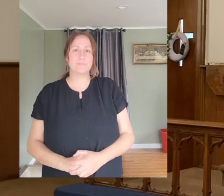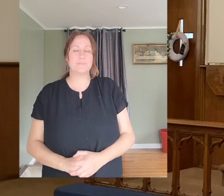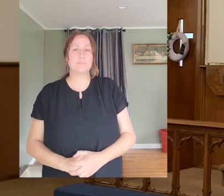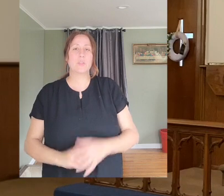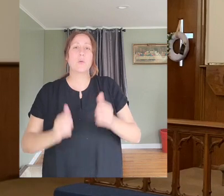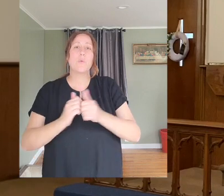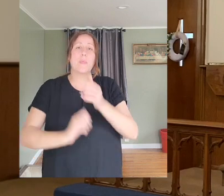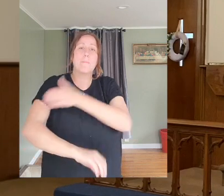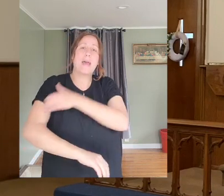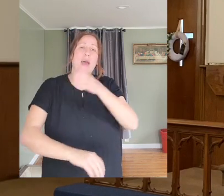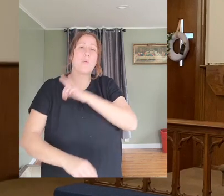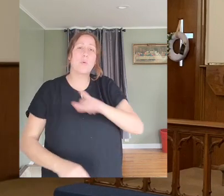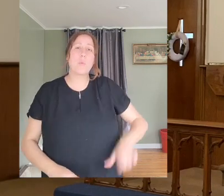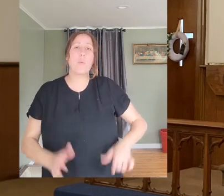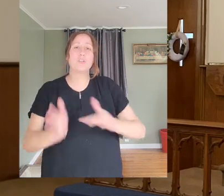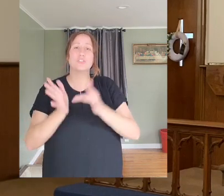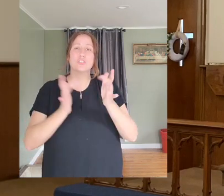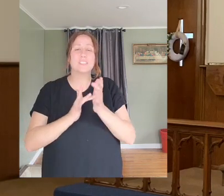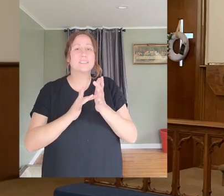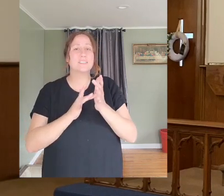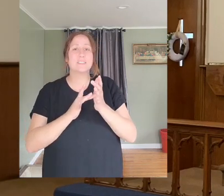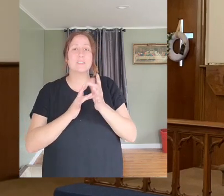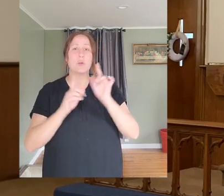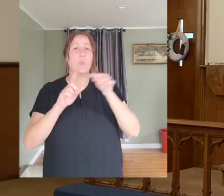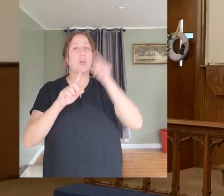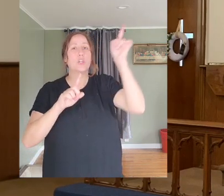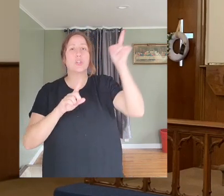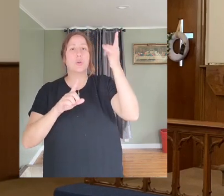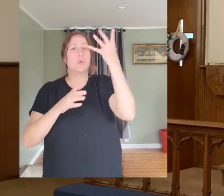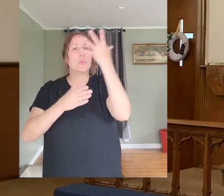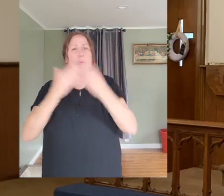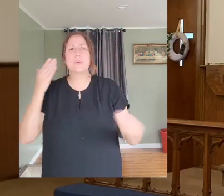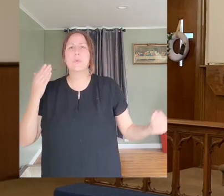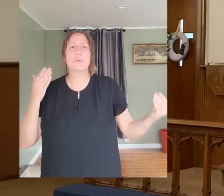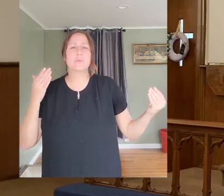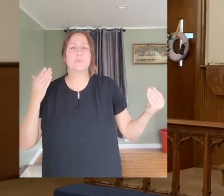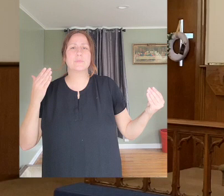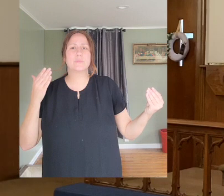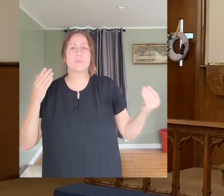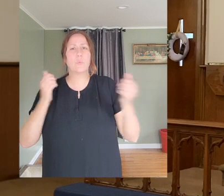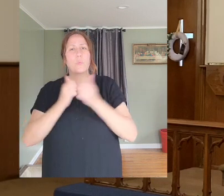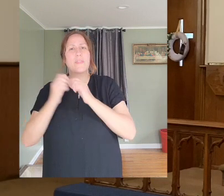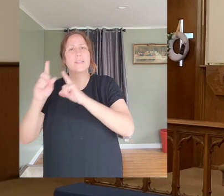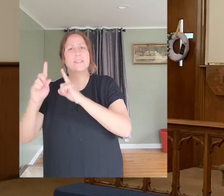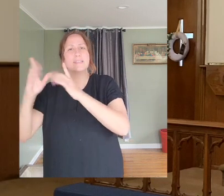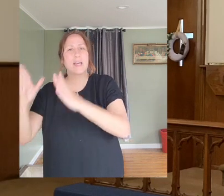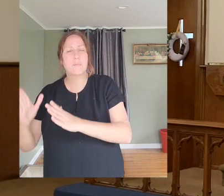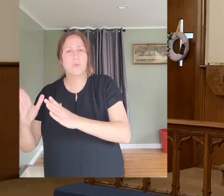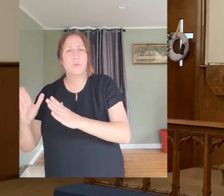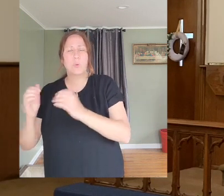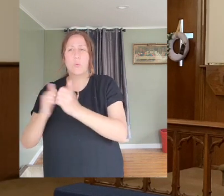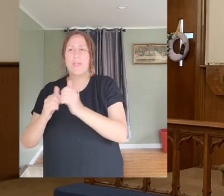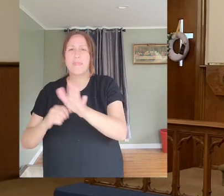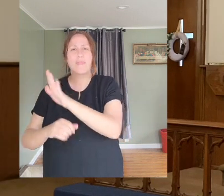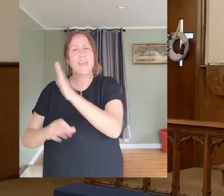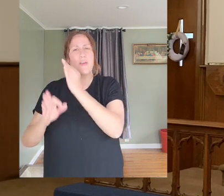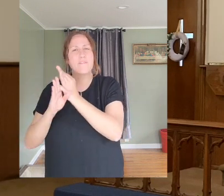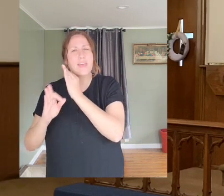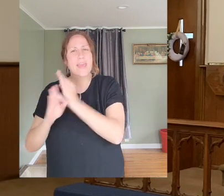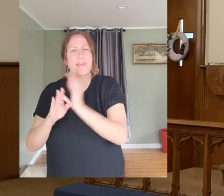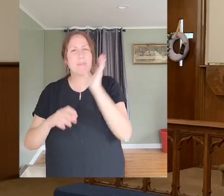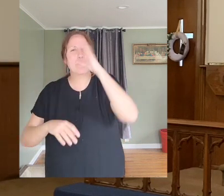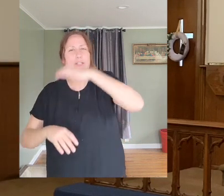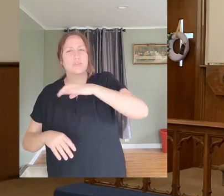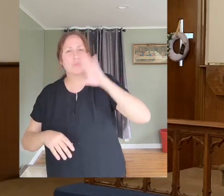By the power, Lord Jesus, by which you vanished out of the disciples' sight, with their faith in the mystery of your